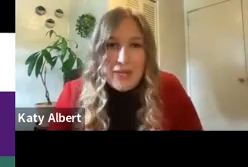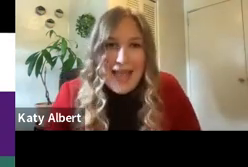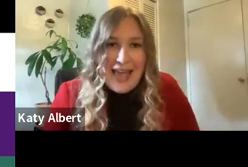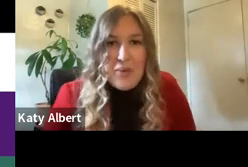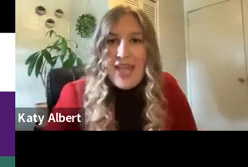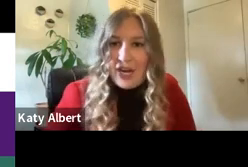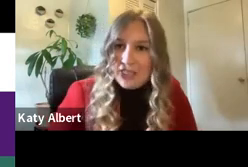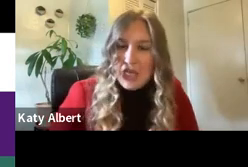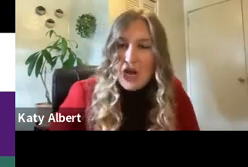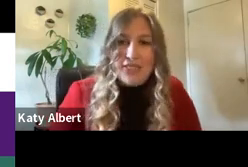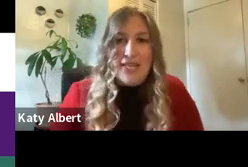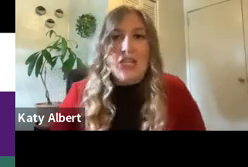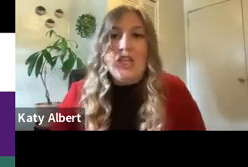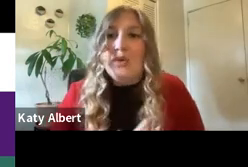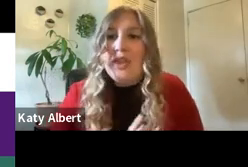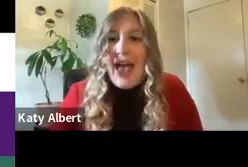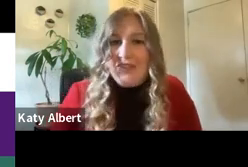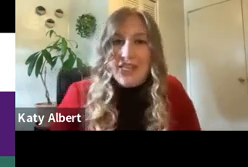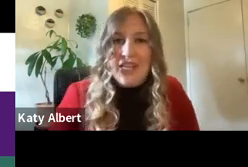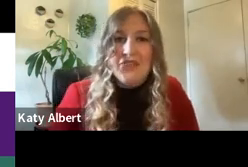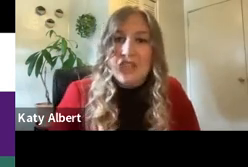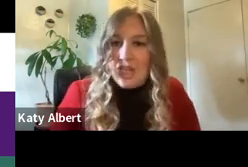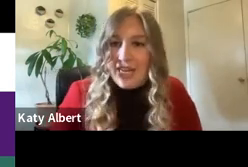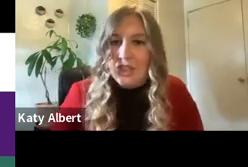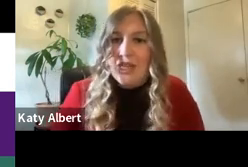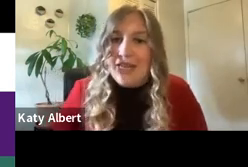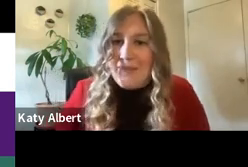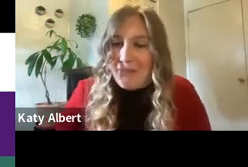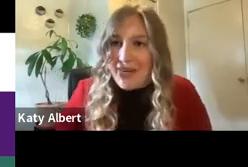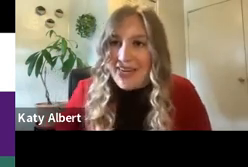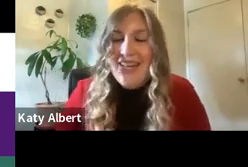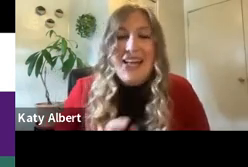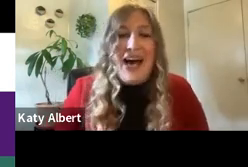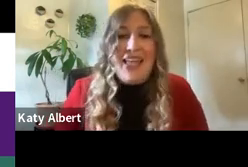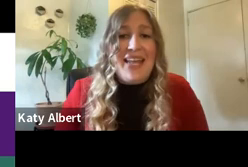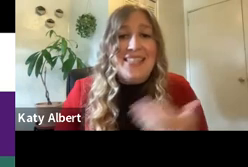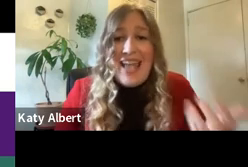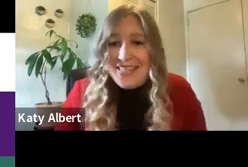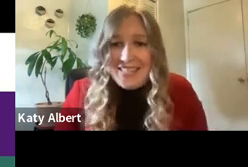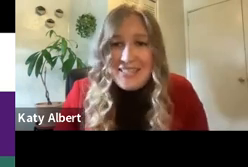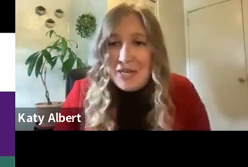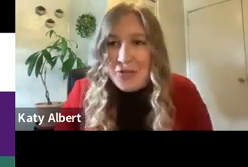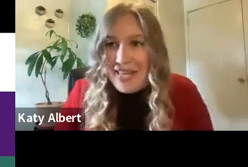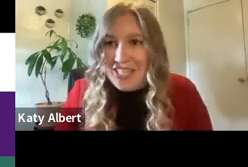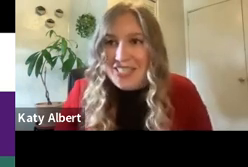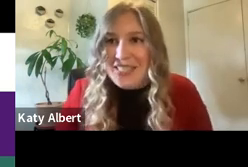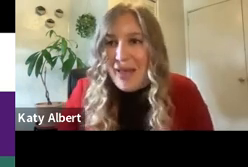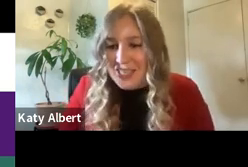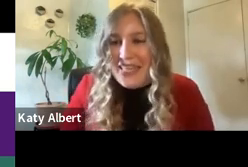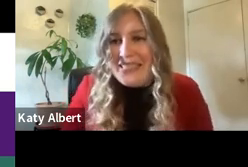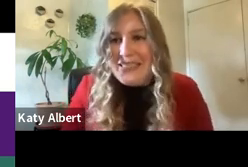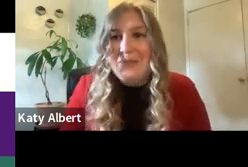the Q&A with Erin Thompson, Youth Advocate for Change Committee member and a talented